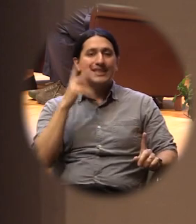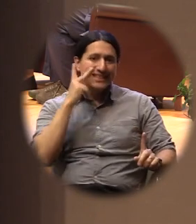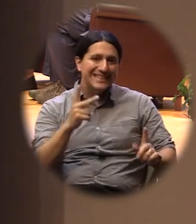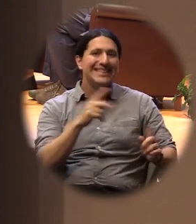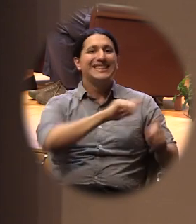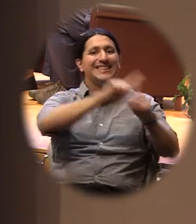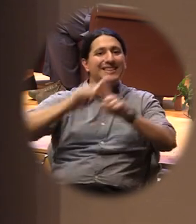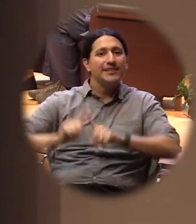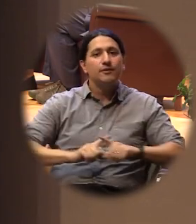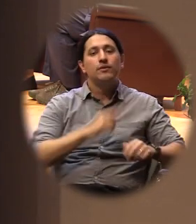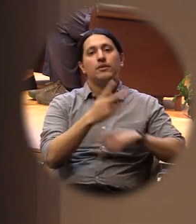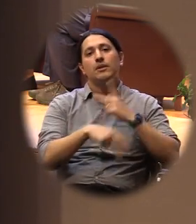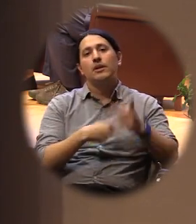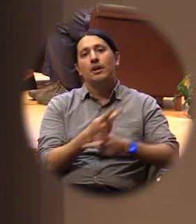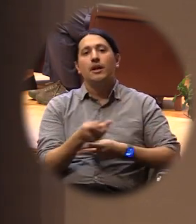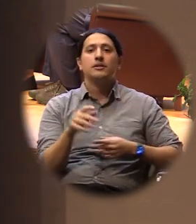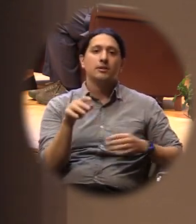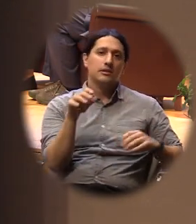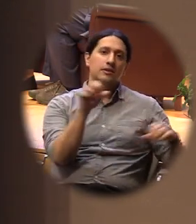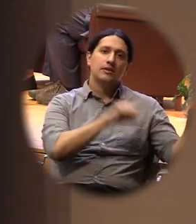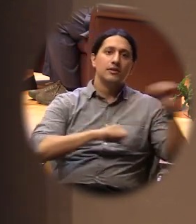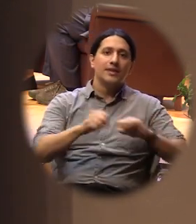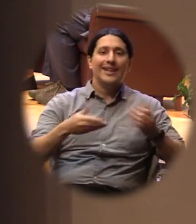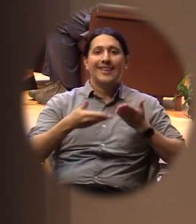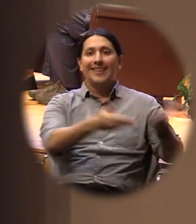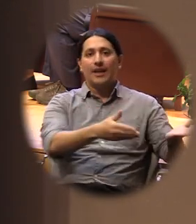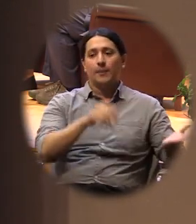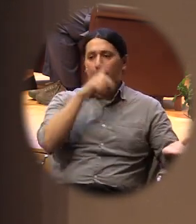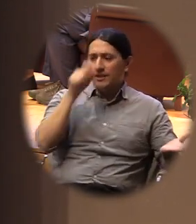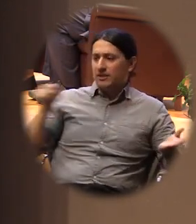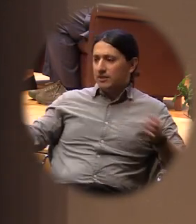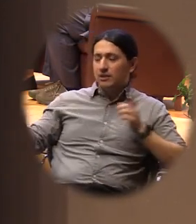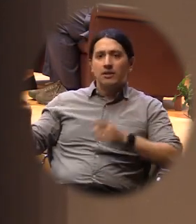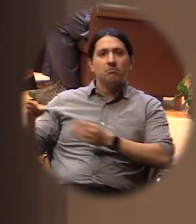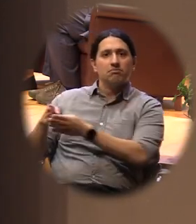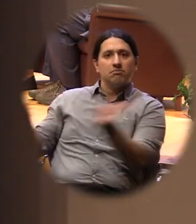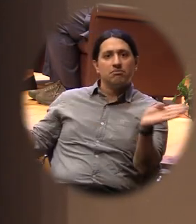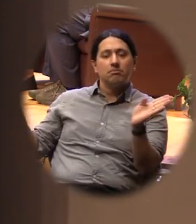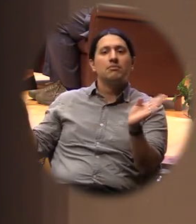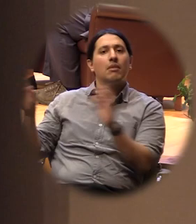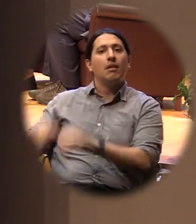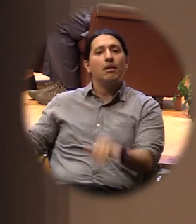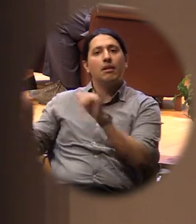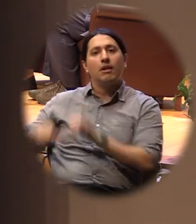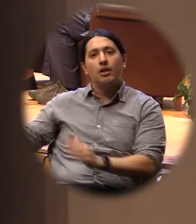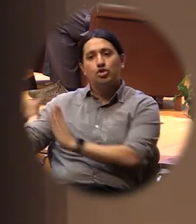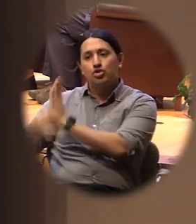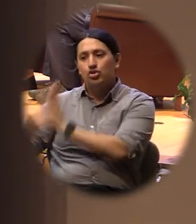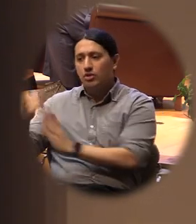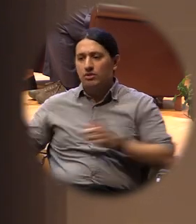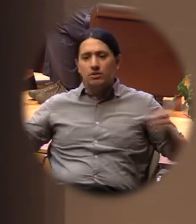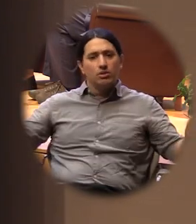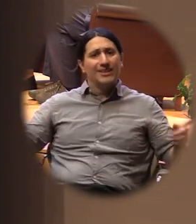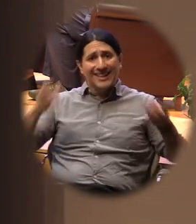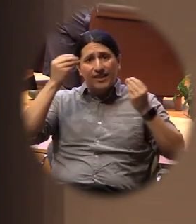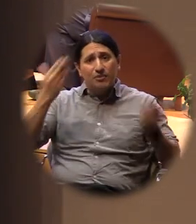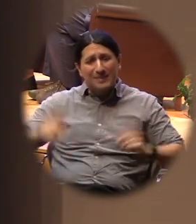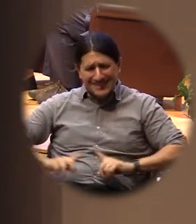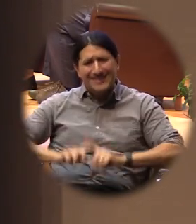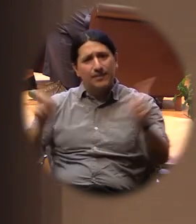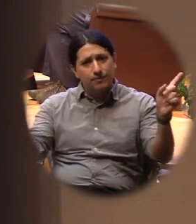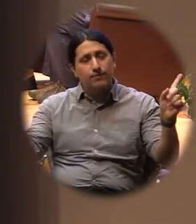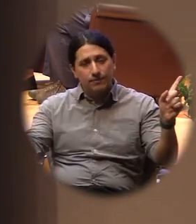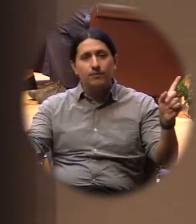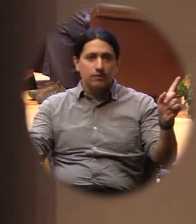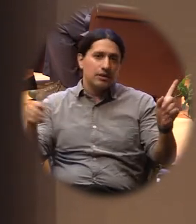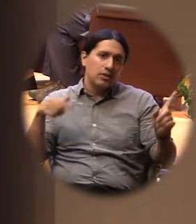different than what gets published in mainstream journals. So that would be some more things